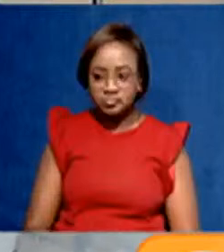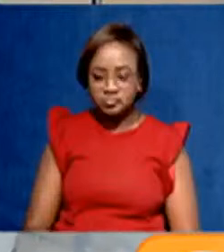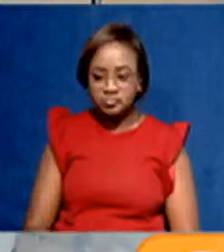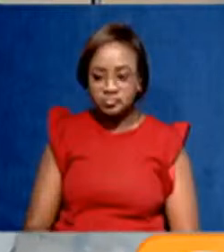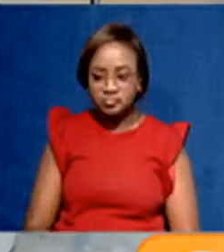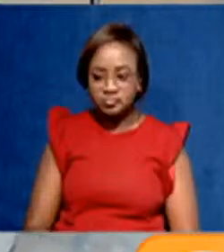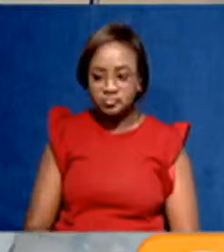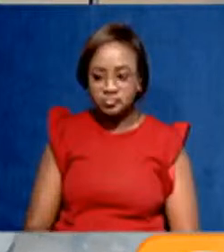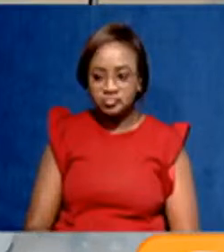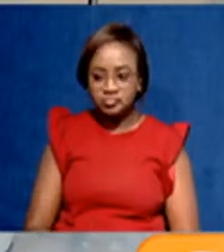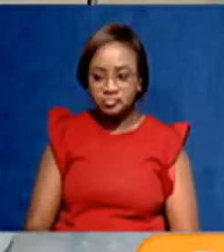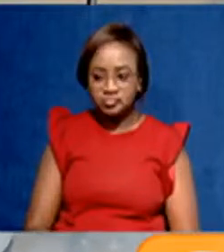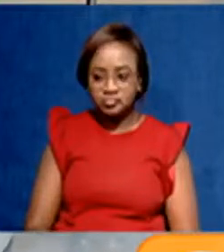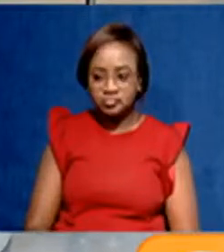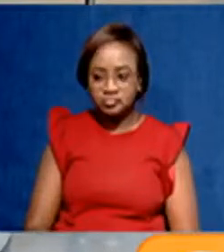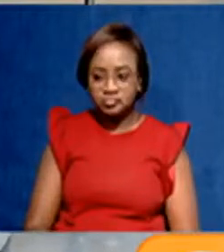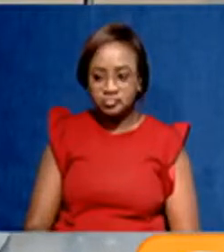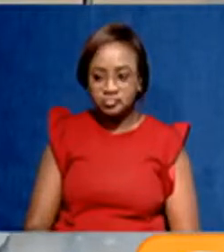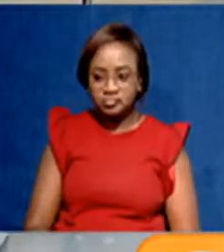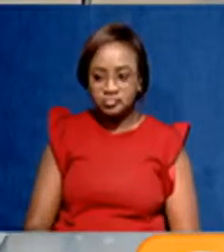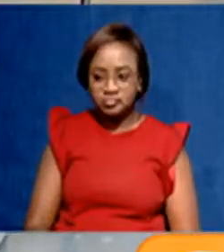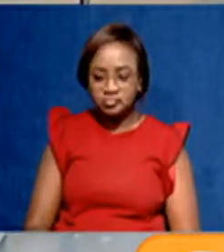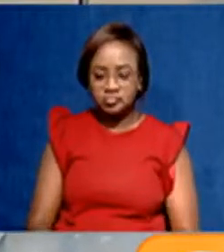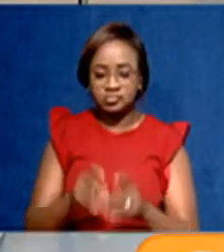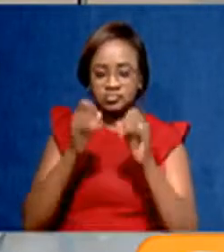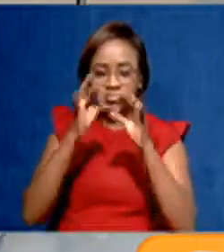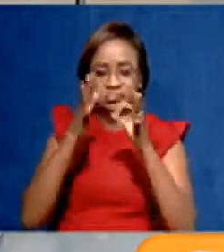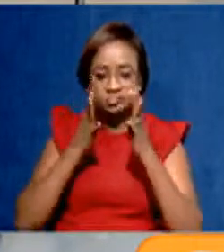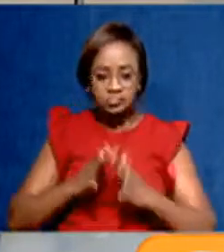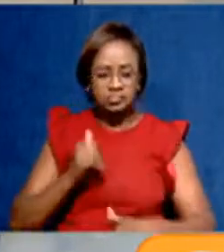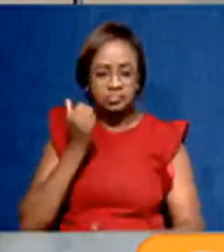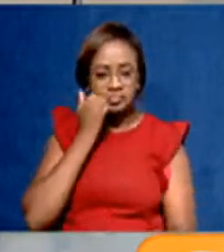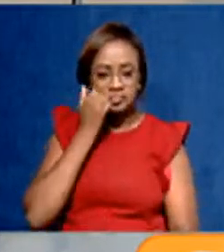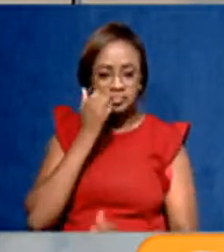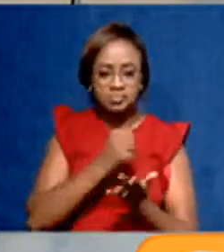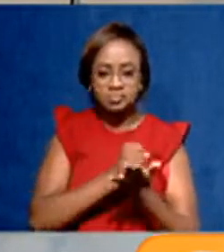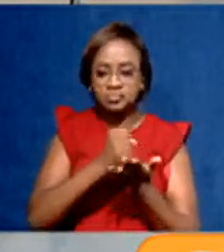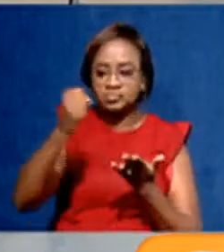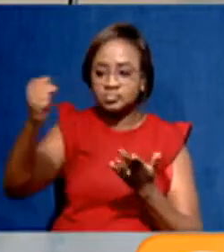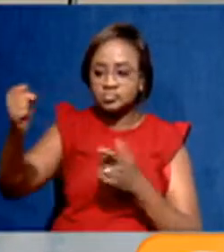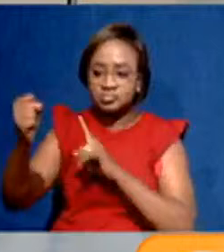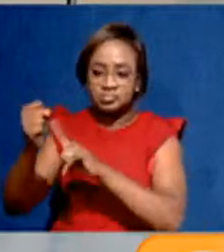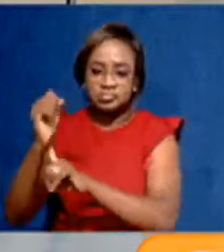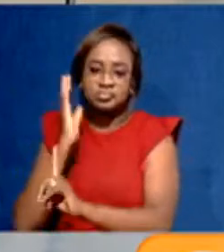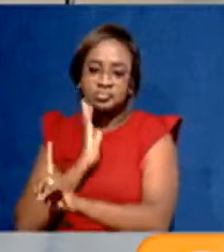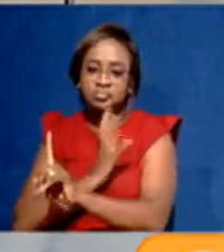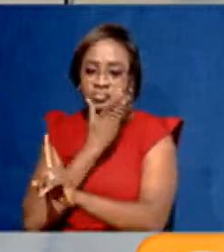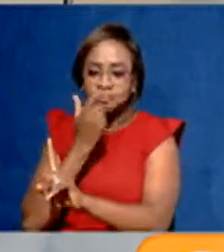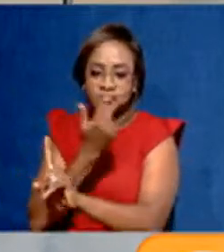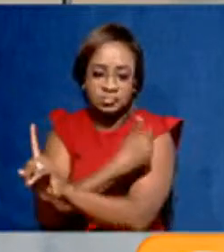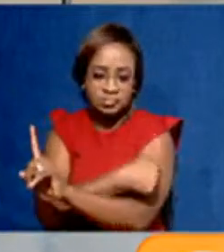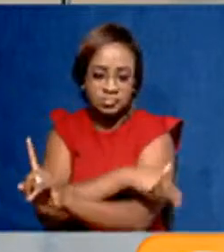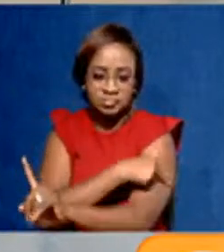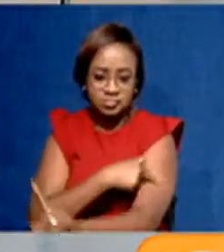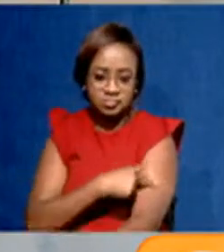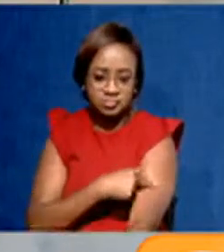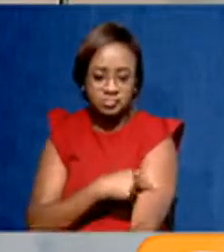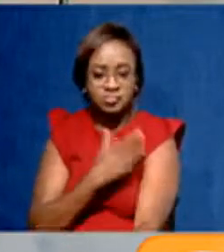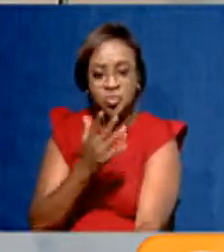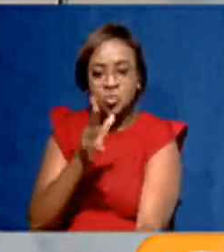now. Some of them asking, if a patient is referred to, let's say, Kang'ata National Hospital, or let's say